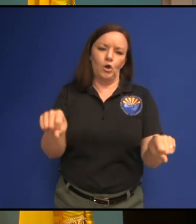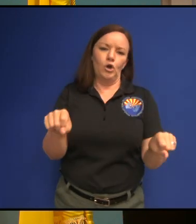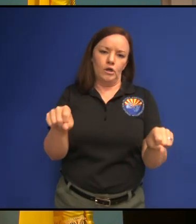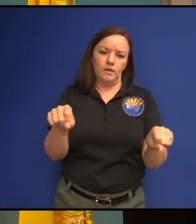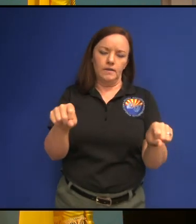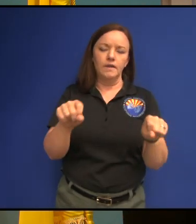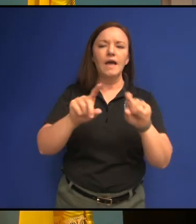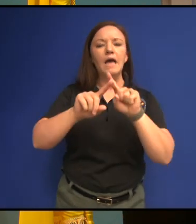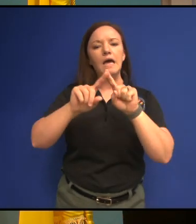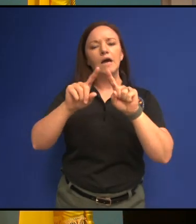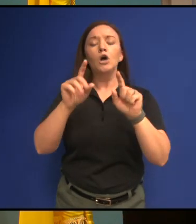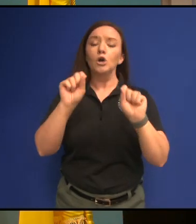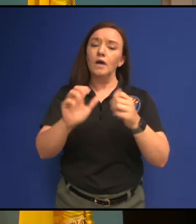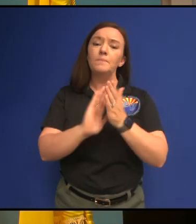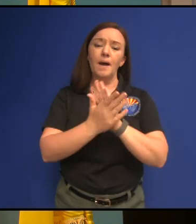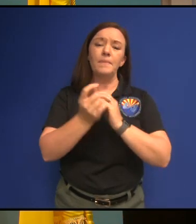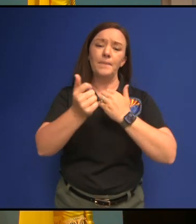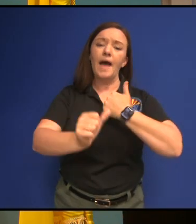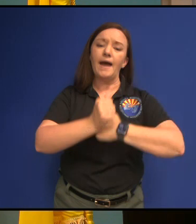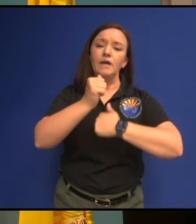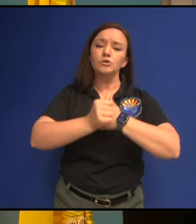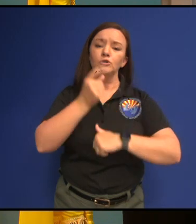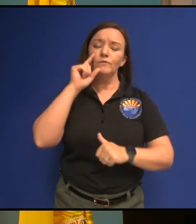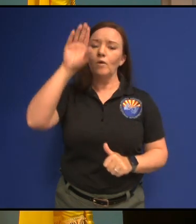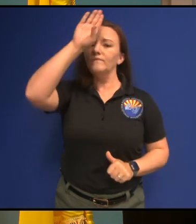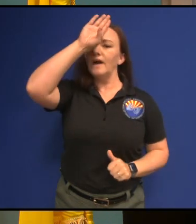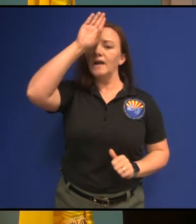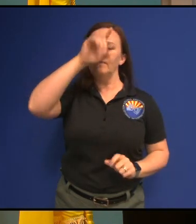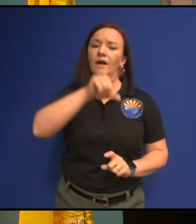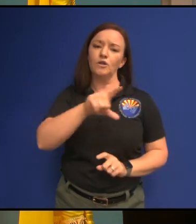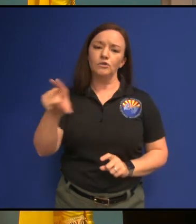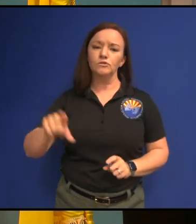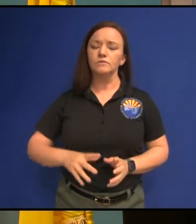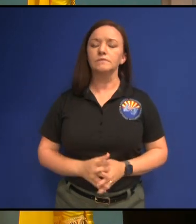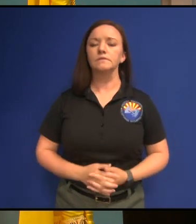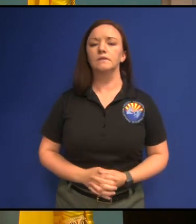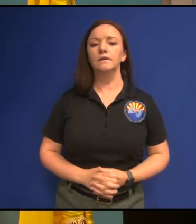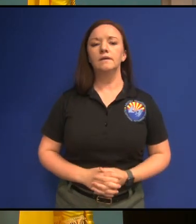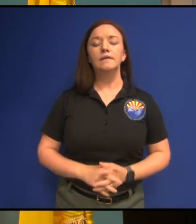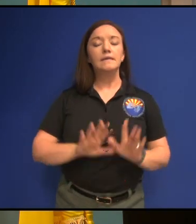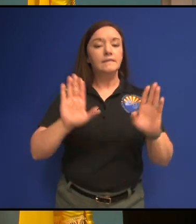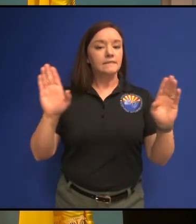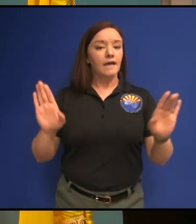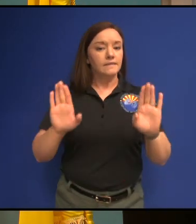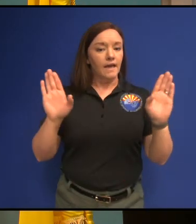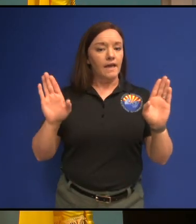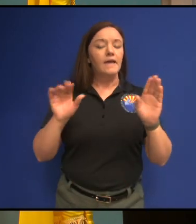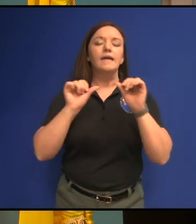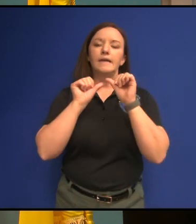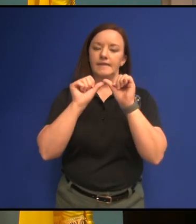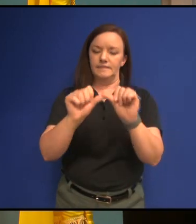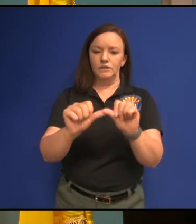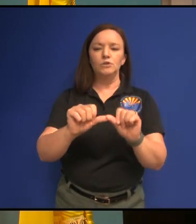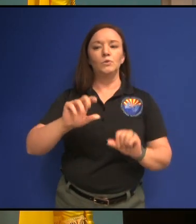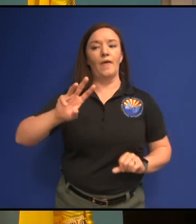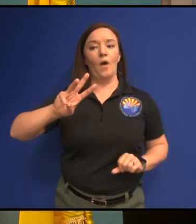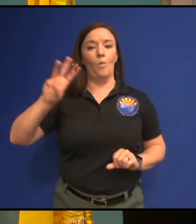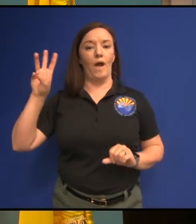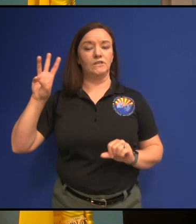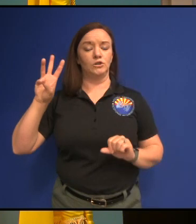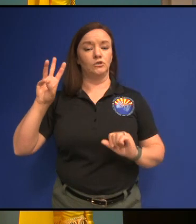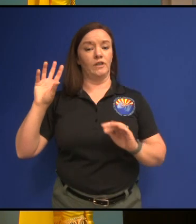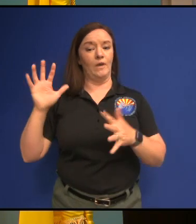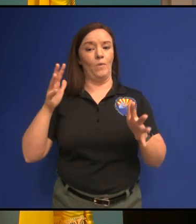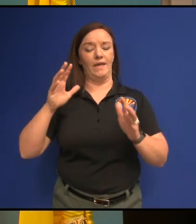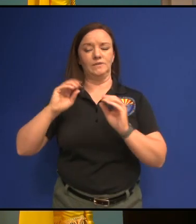as a little bit of a hazard for those firefighters out on the line. And then looking at Sunday, we continue with that west wind, which